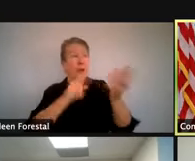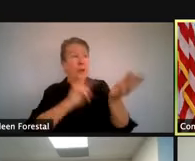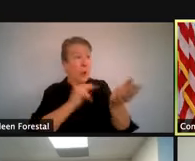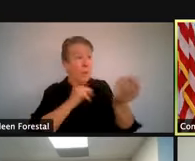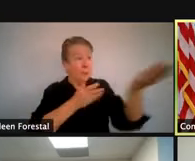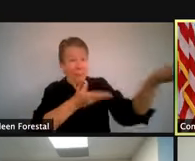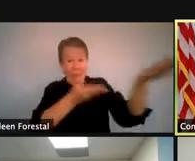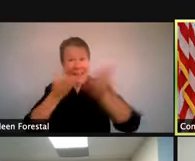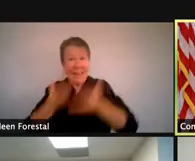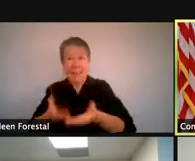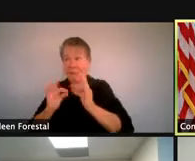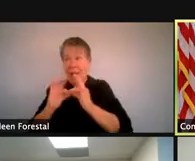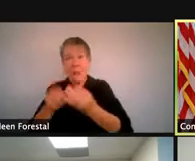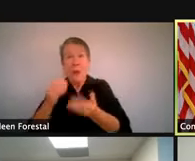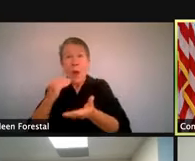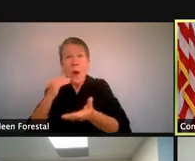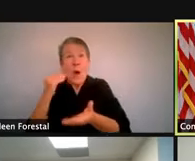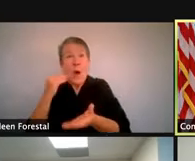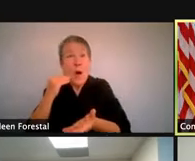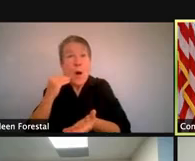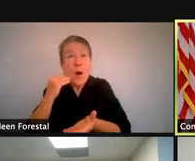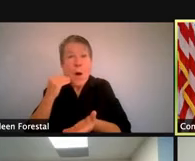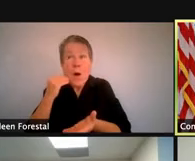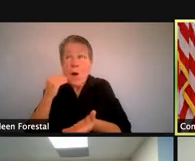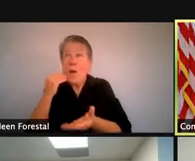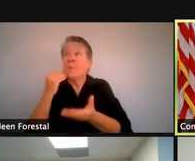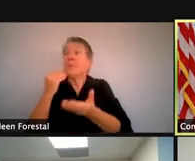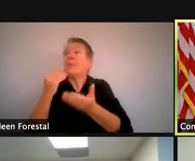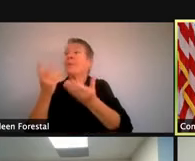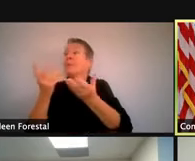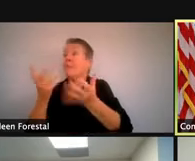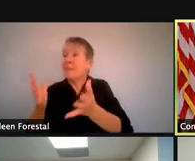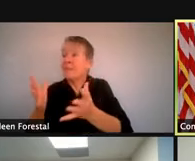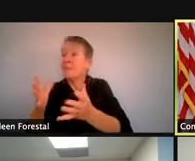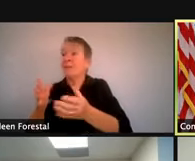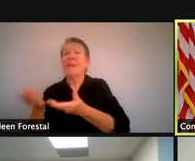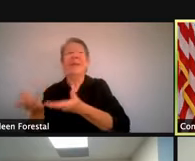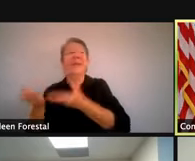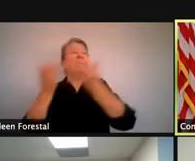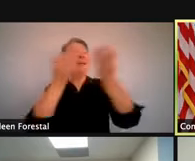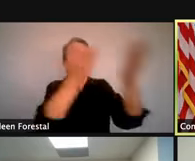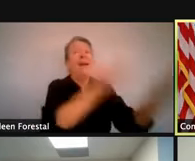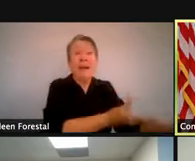question about it. And it will be quarantined by themselves.